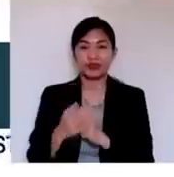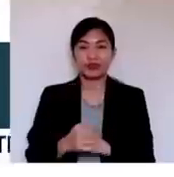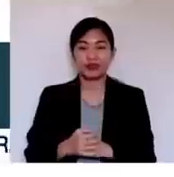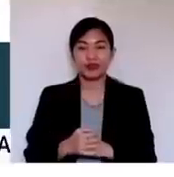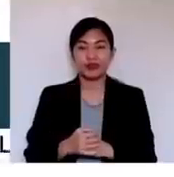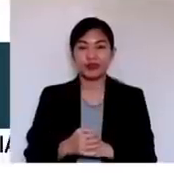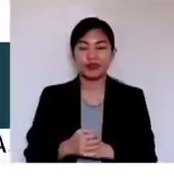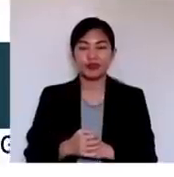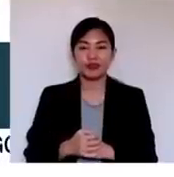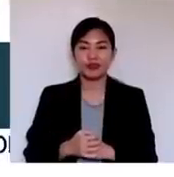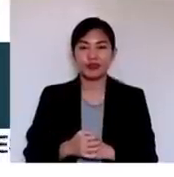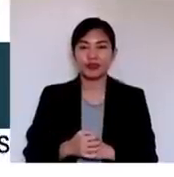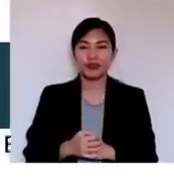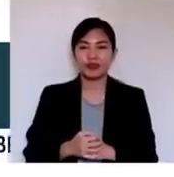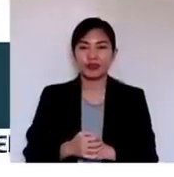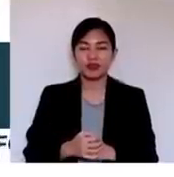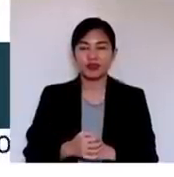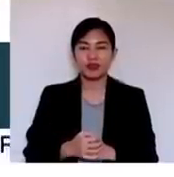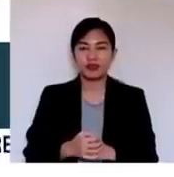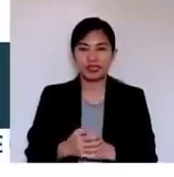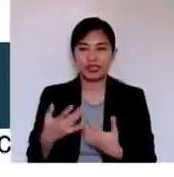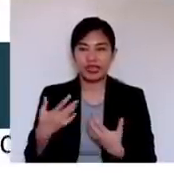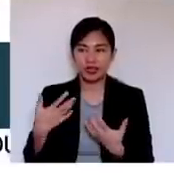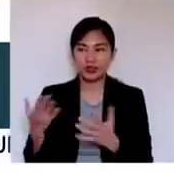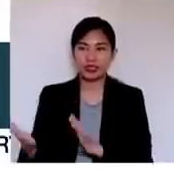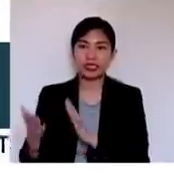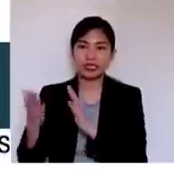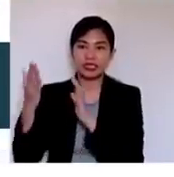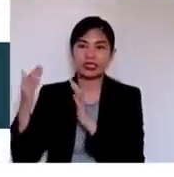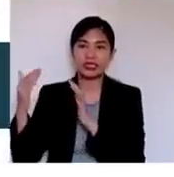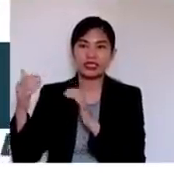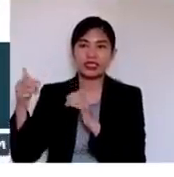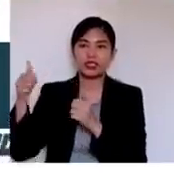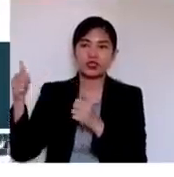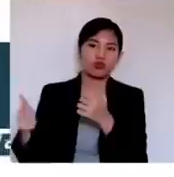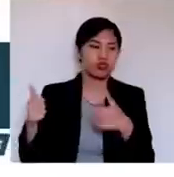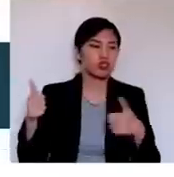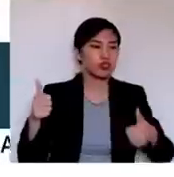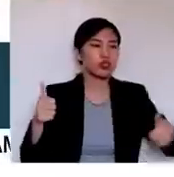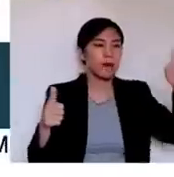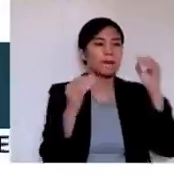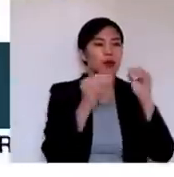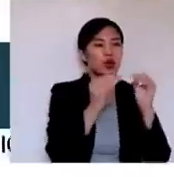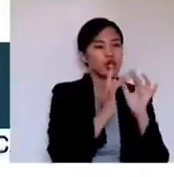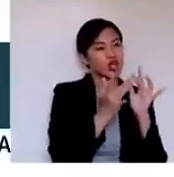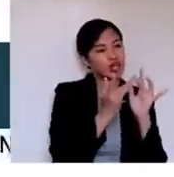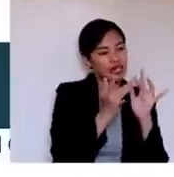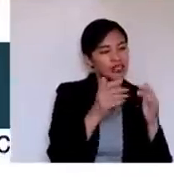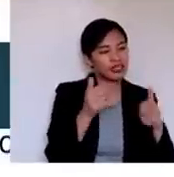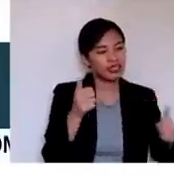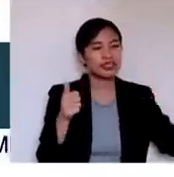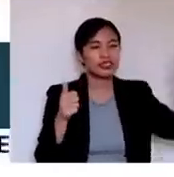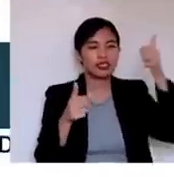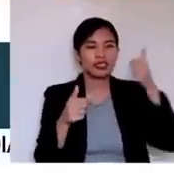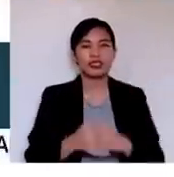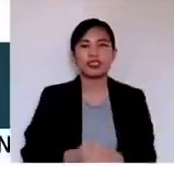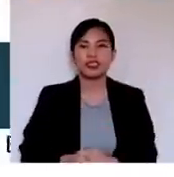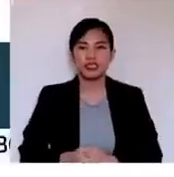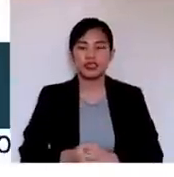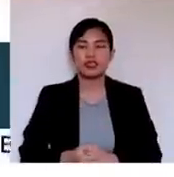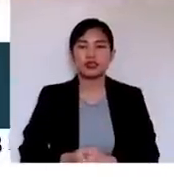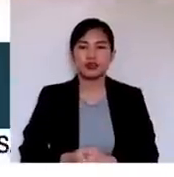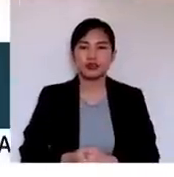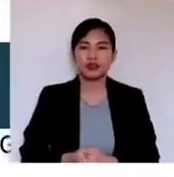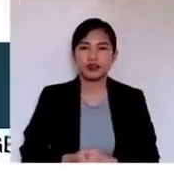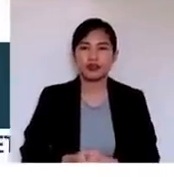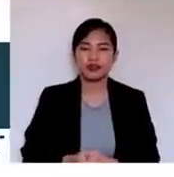flexing traditional activities like motorcades and rallies have again been shelved. We're